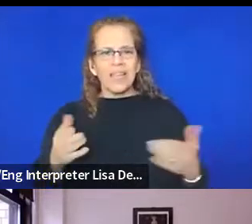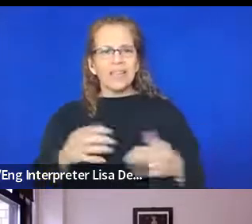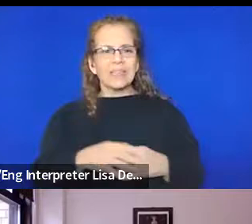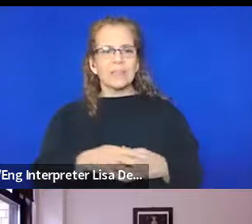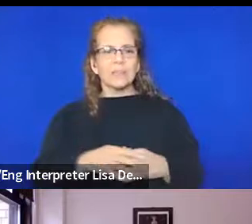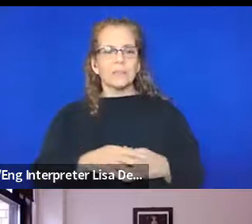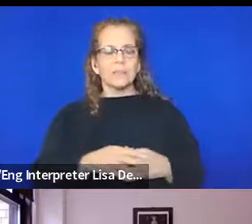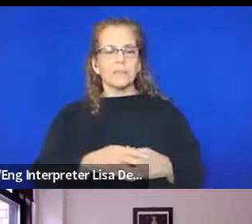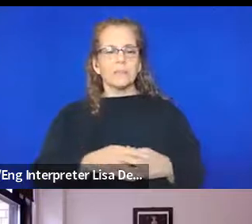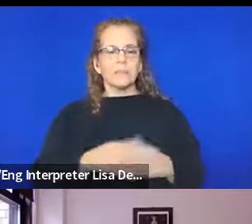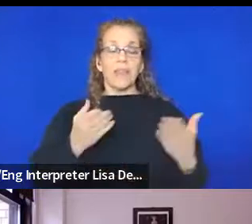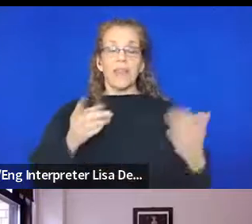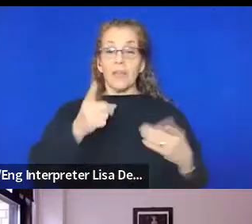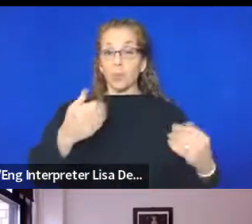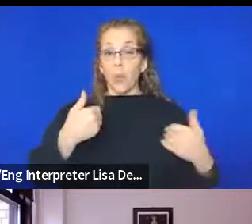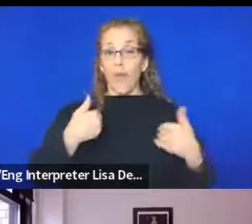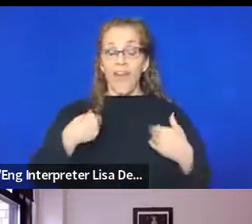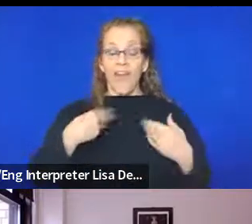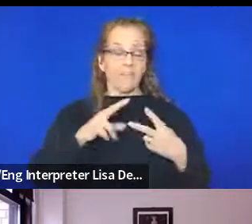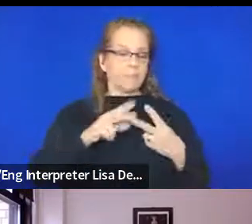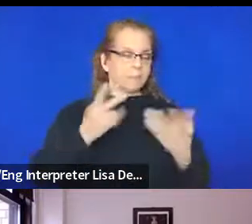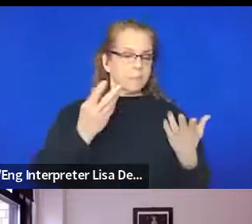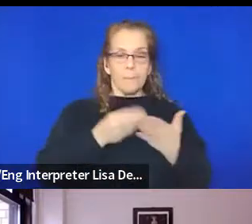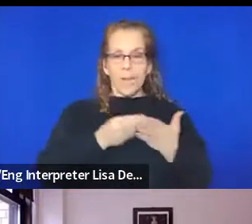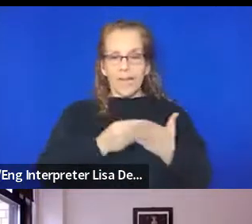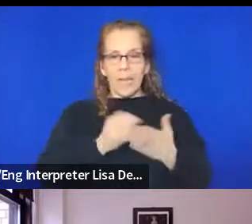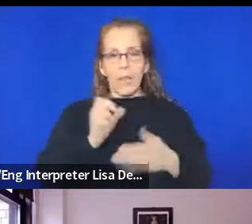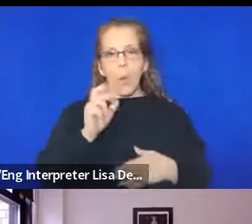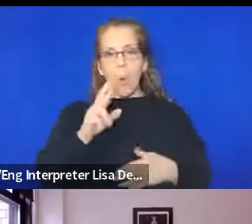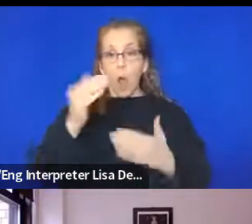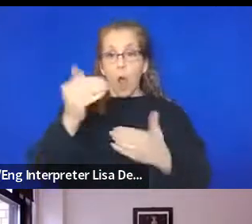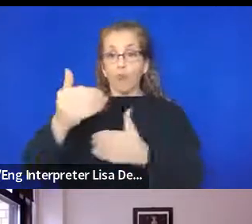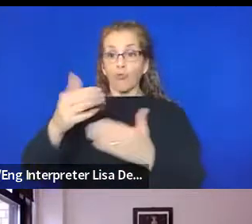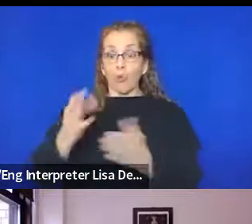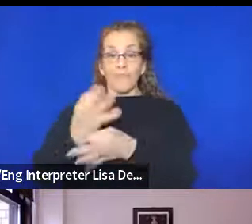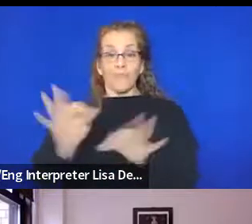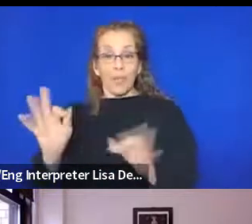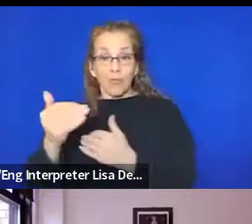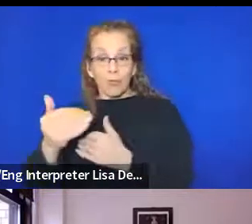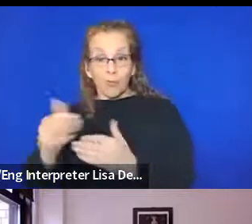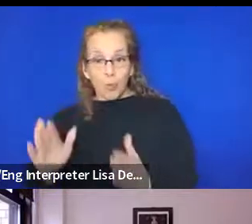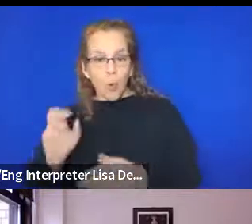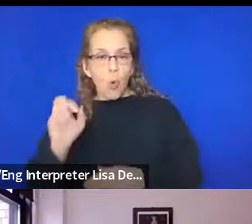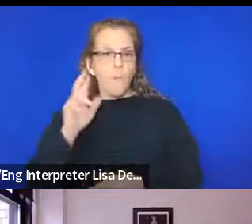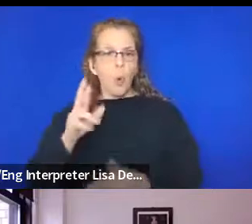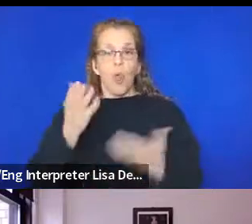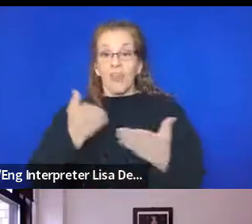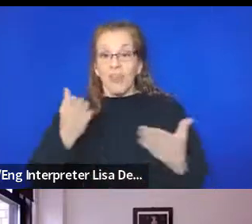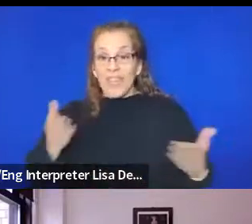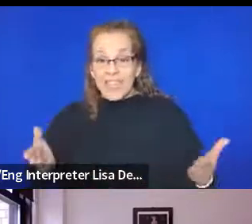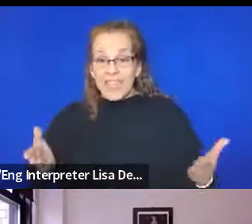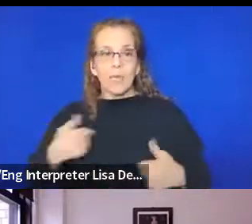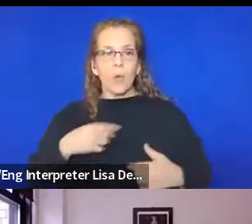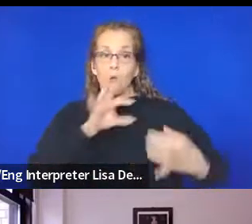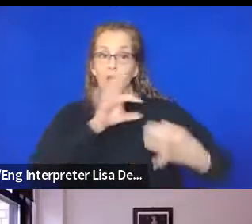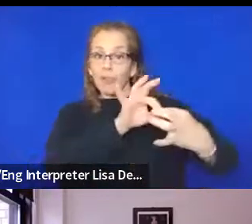have, whether it's money or a room that's free or some things or some